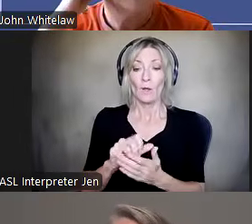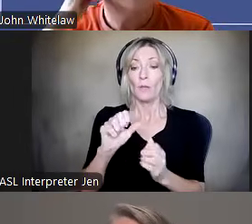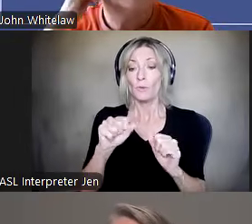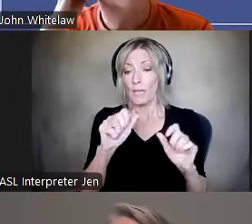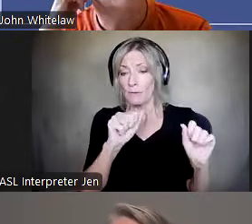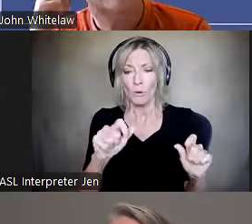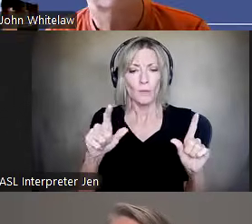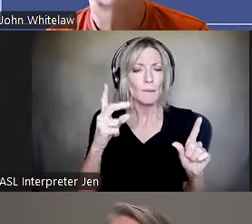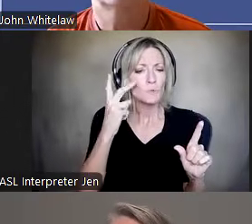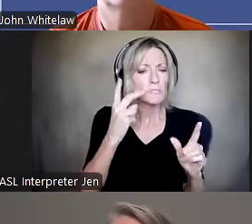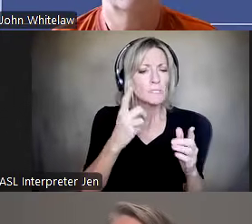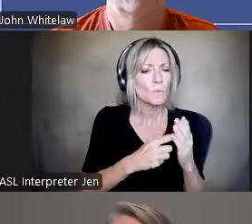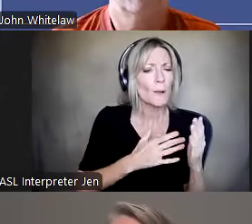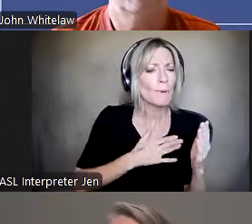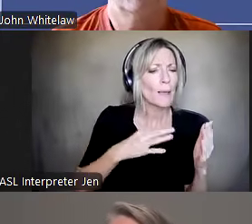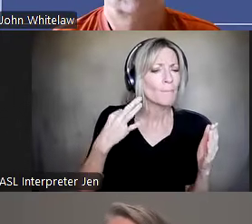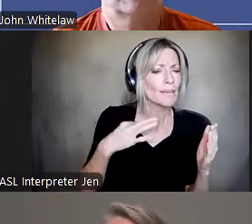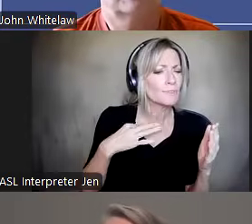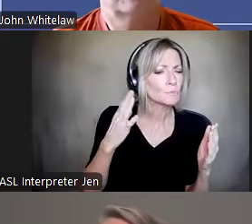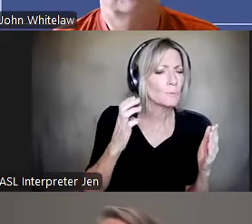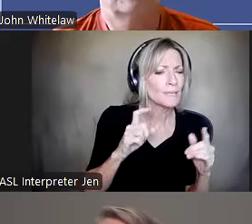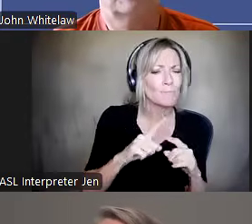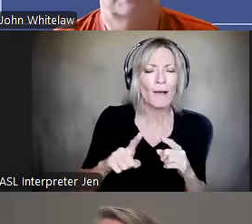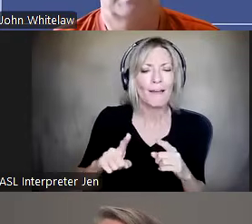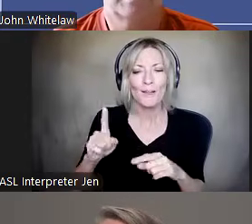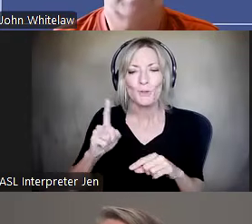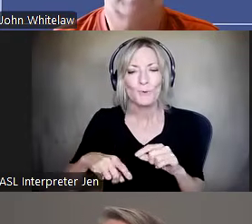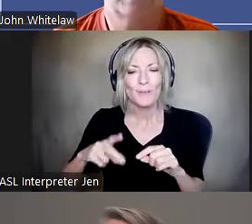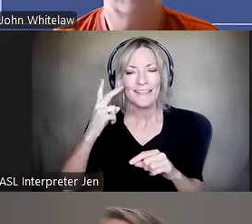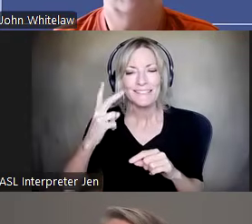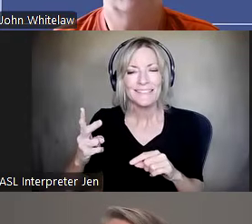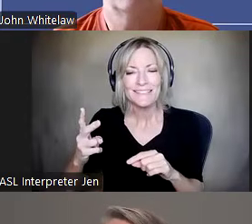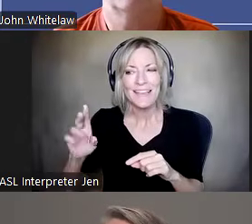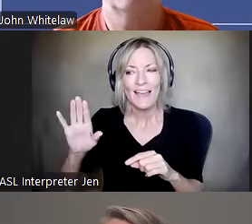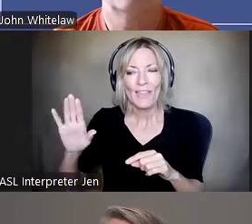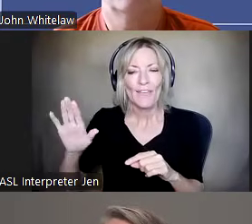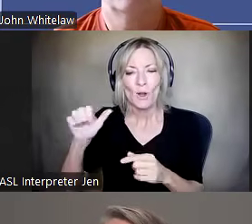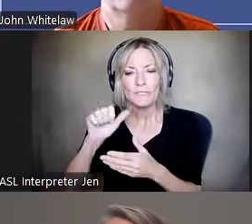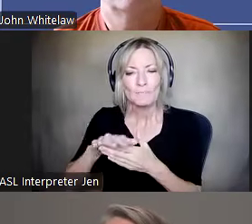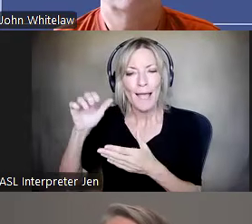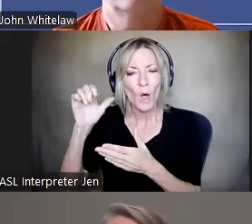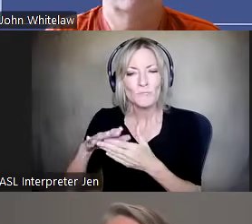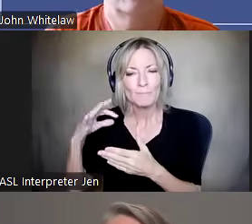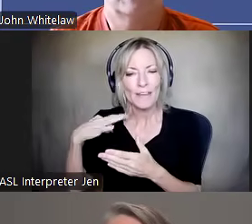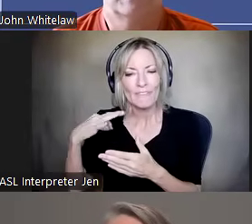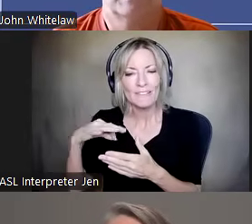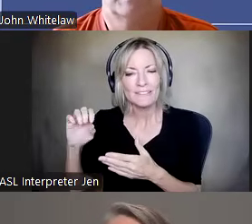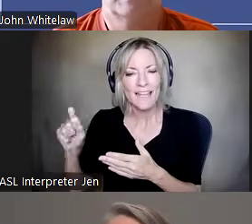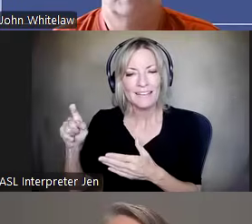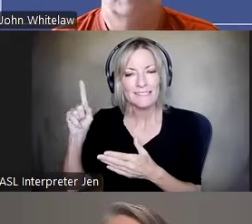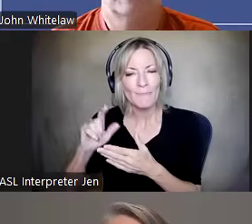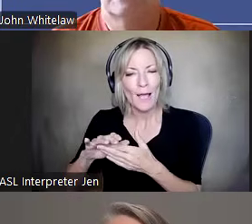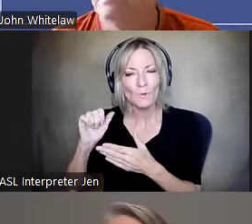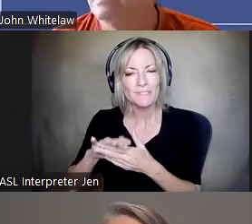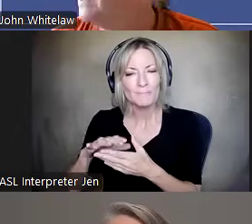own benefit amounts would be, but you can't see how much your benefits would be as a spouse or an ex-spouse. So how